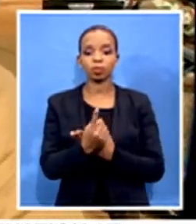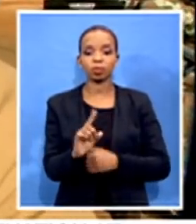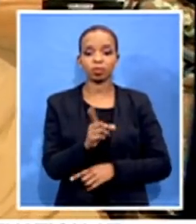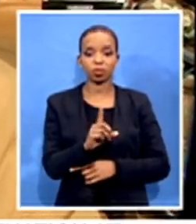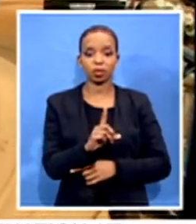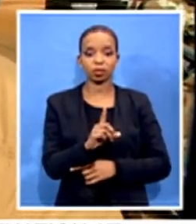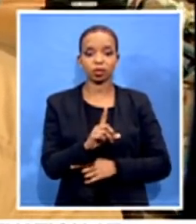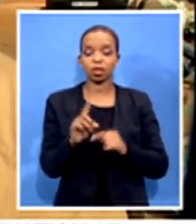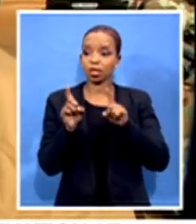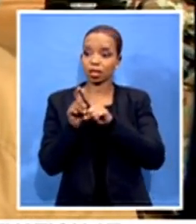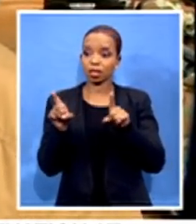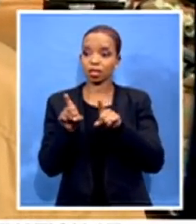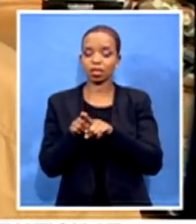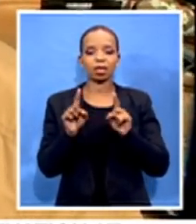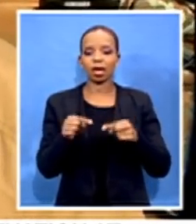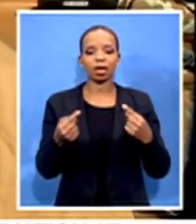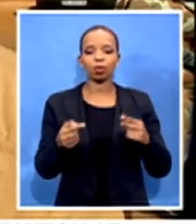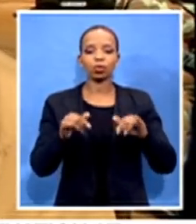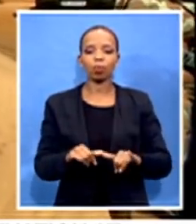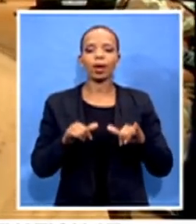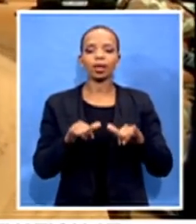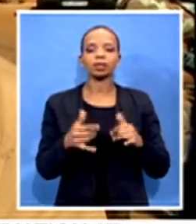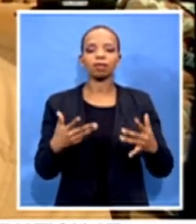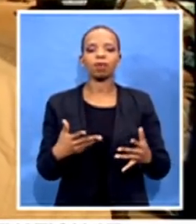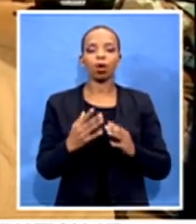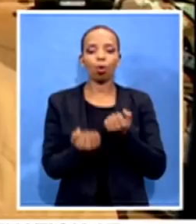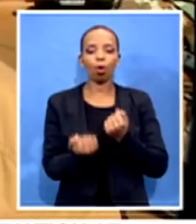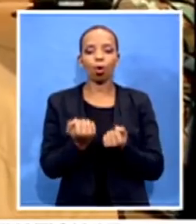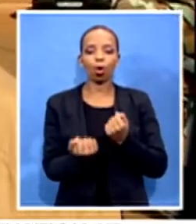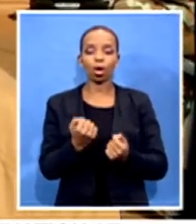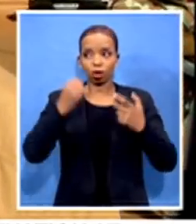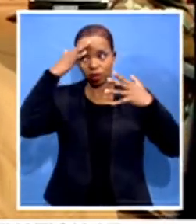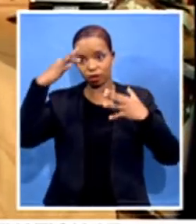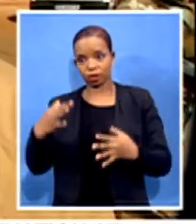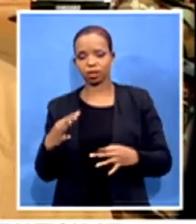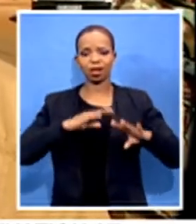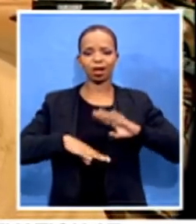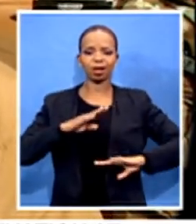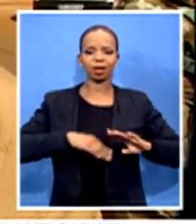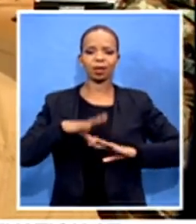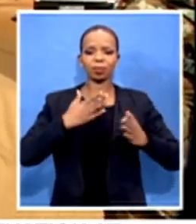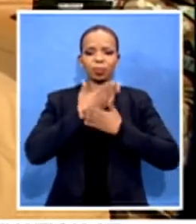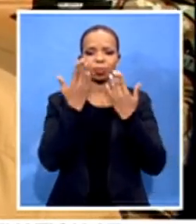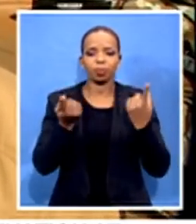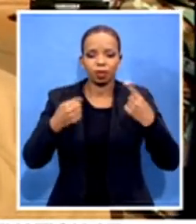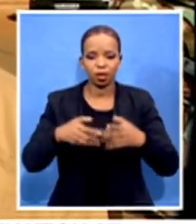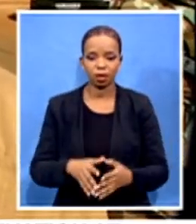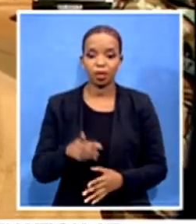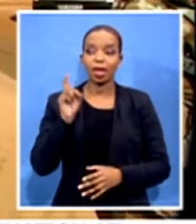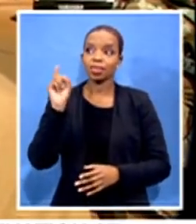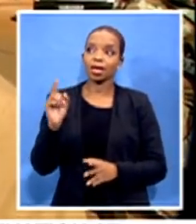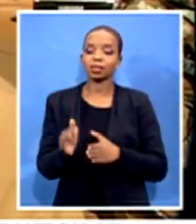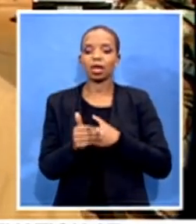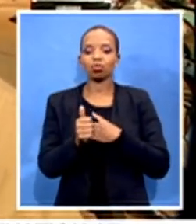these guys cannot really wait for the outcome of the court. They are so impatient, they came here. That group is led by